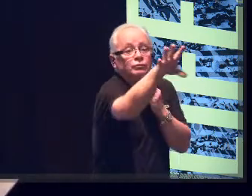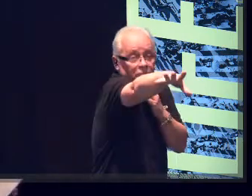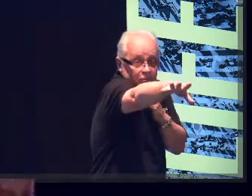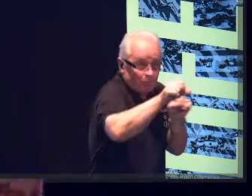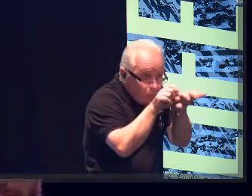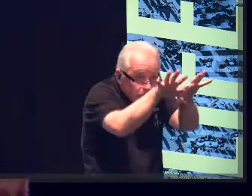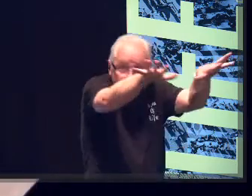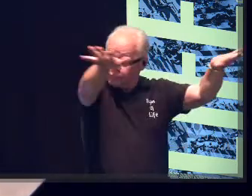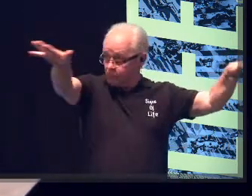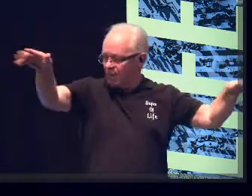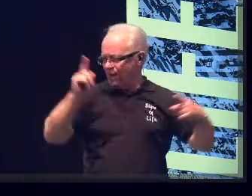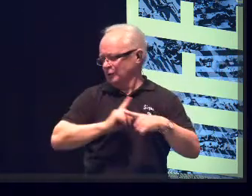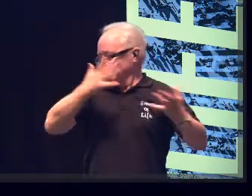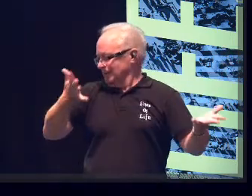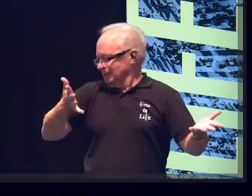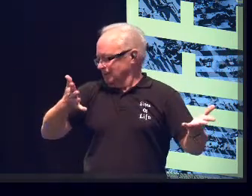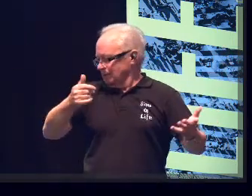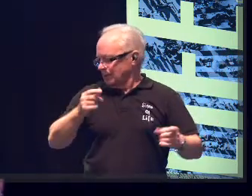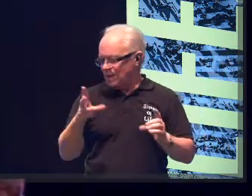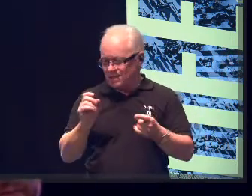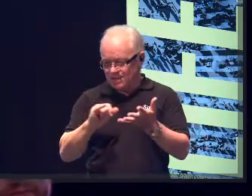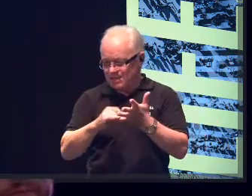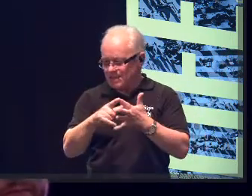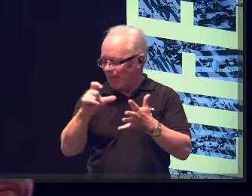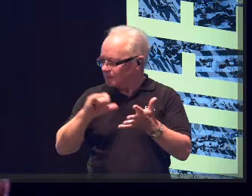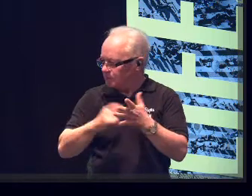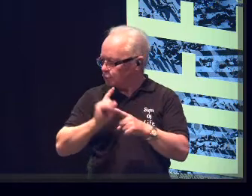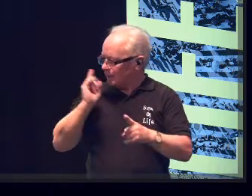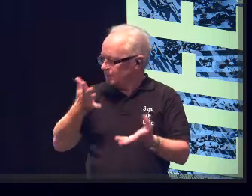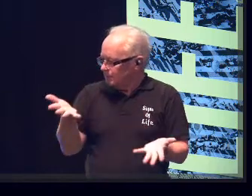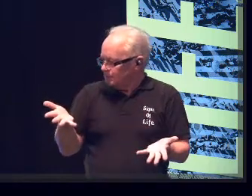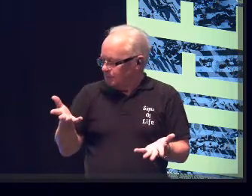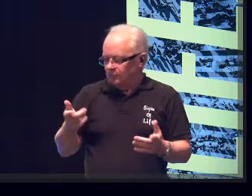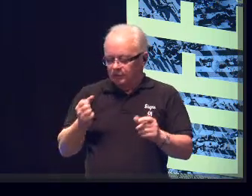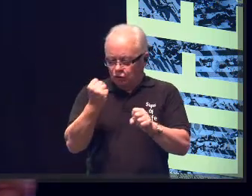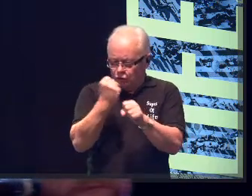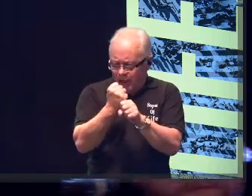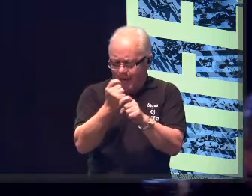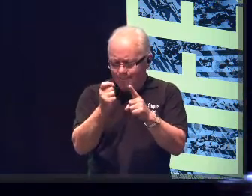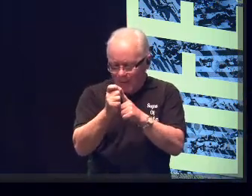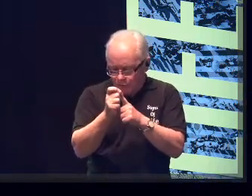know something, we can do that within seconds. So we'd love you to go to